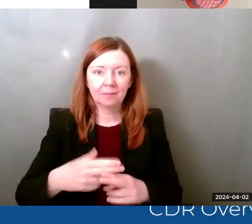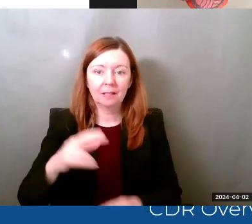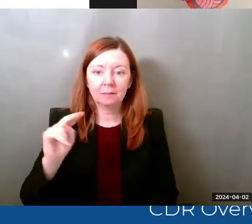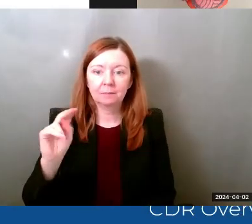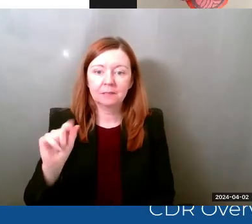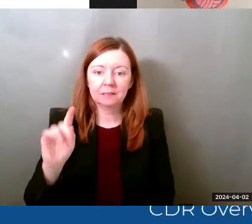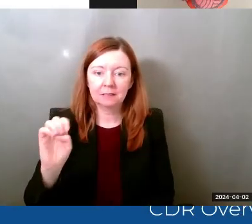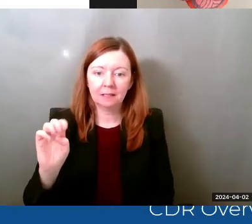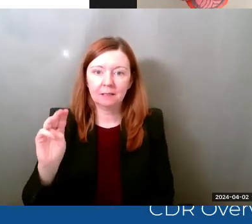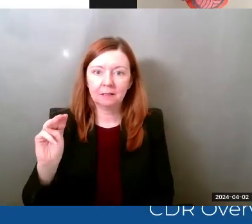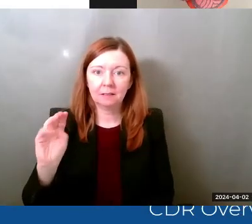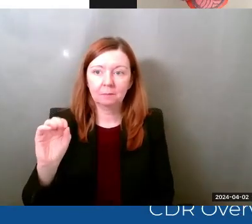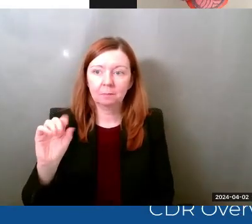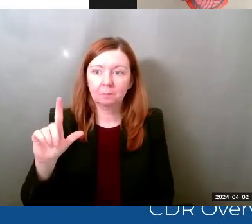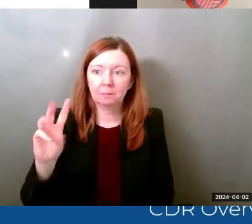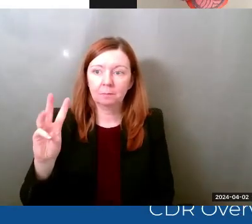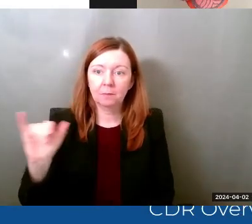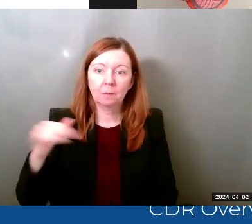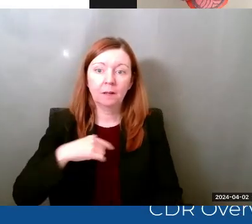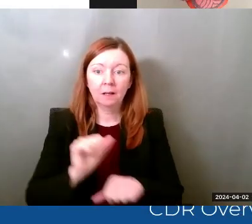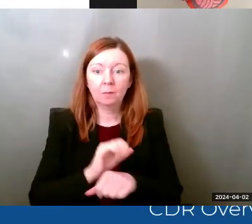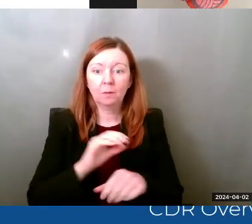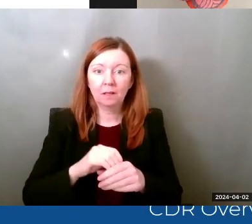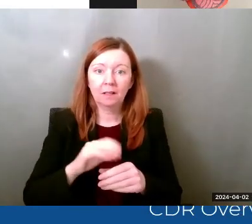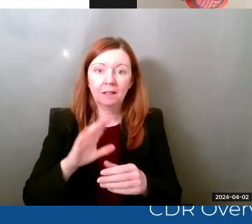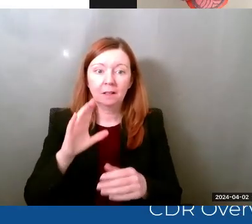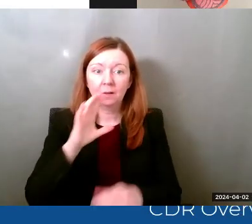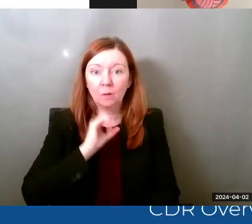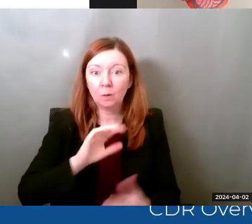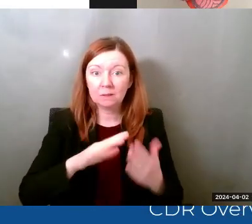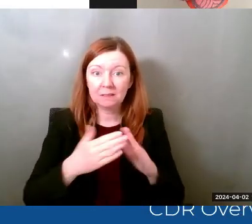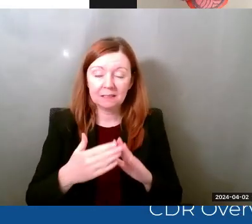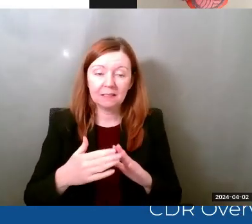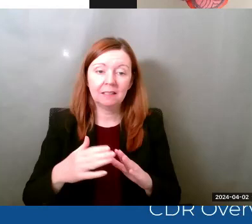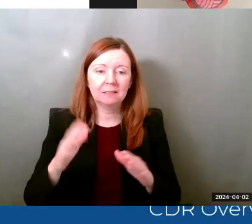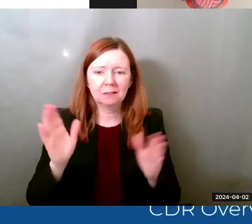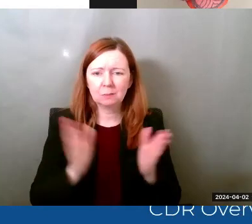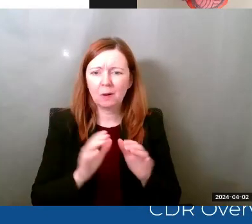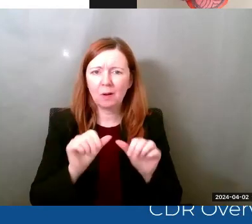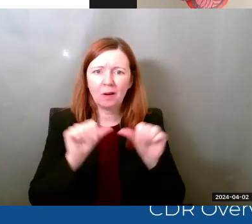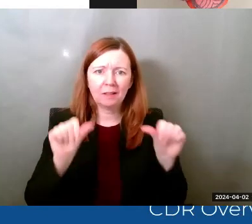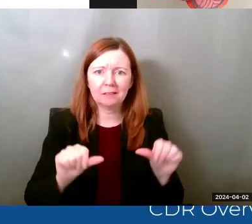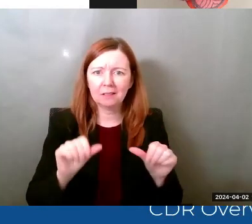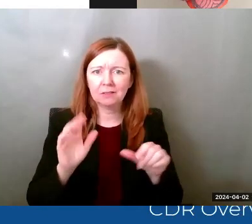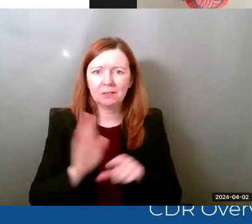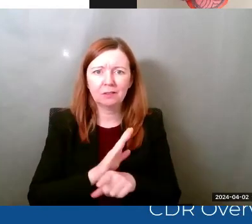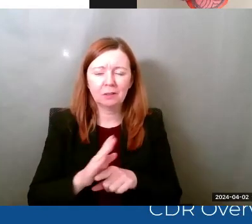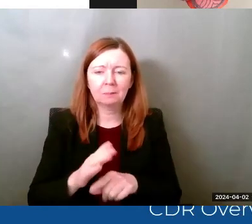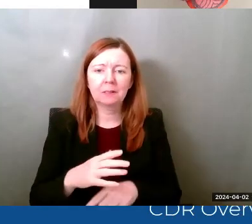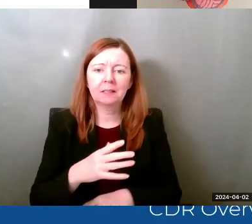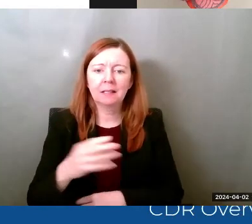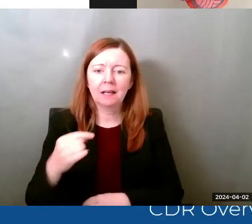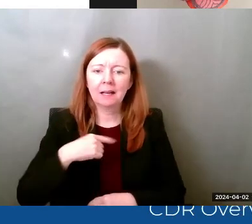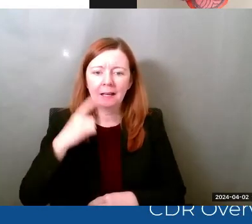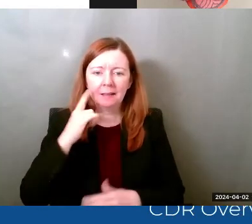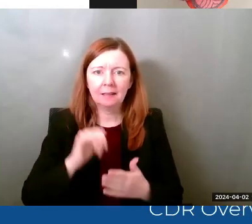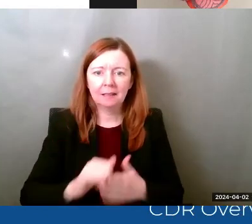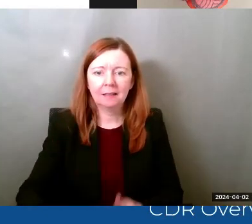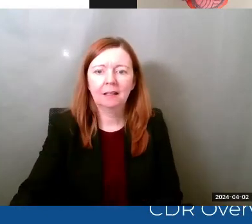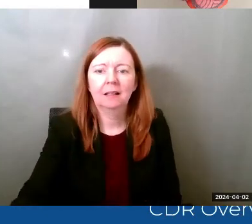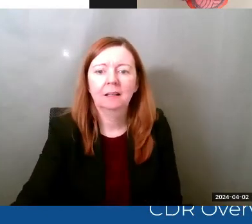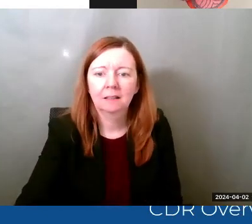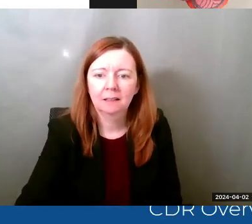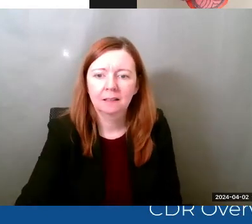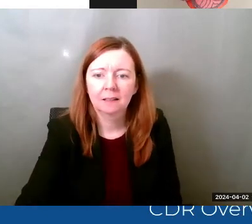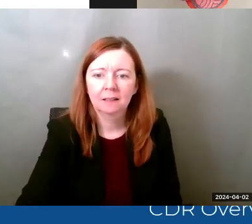Malway. I work in Old City at Motor Design Shop. It's a smaller architecture firm. And I think there